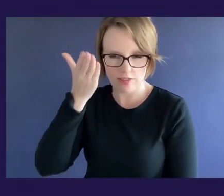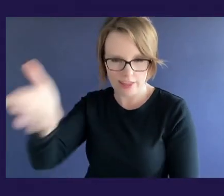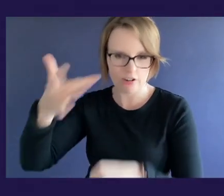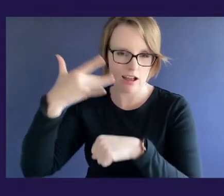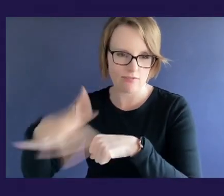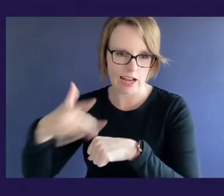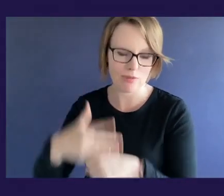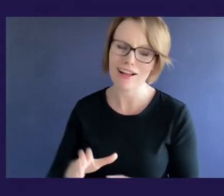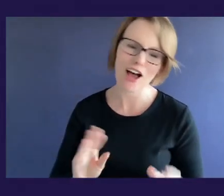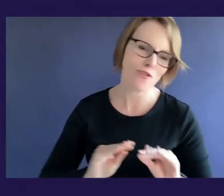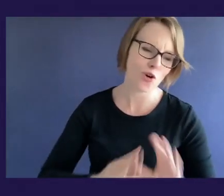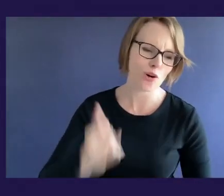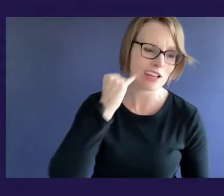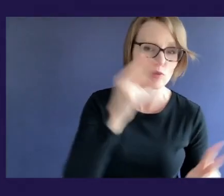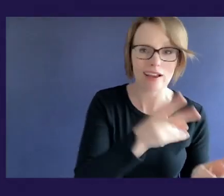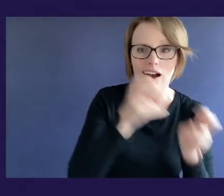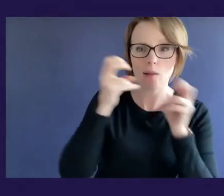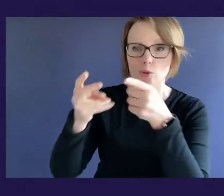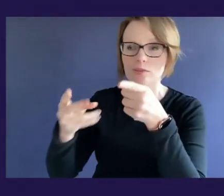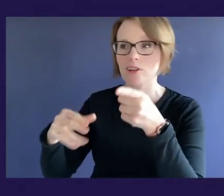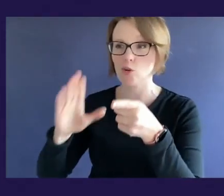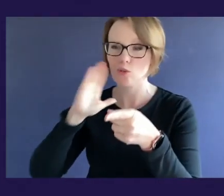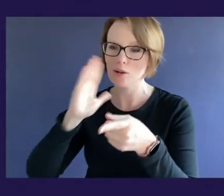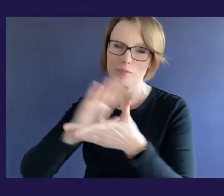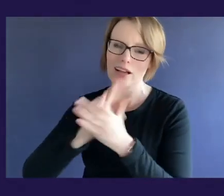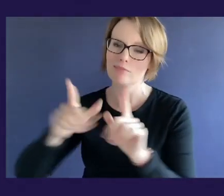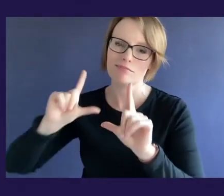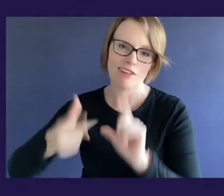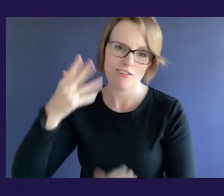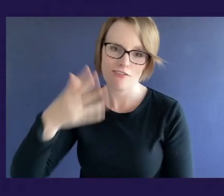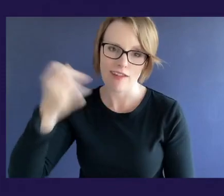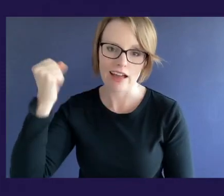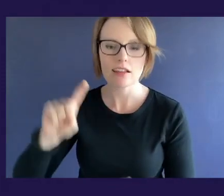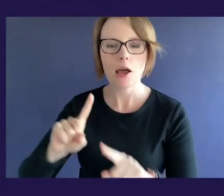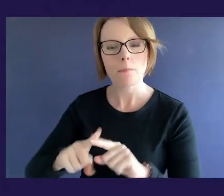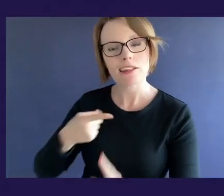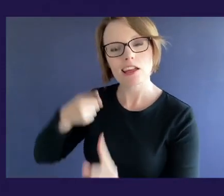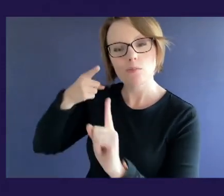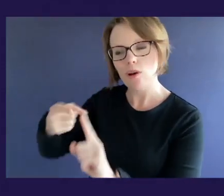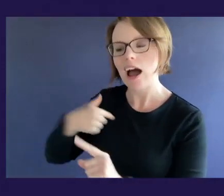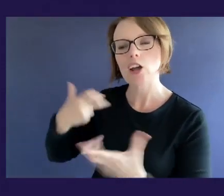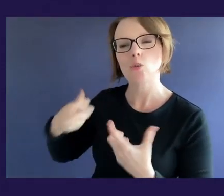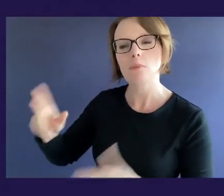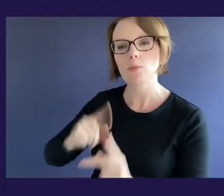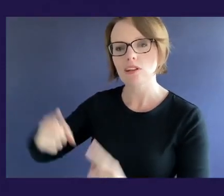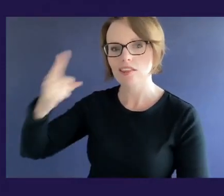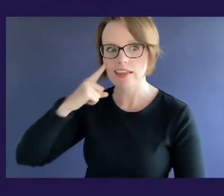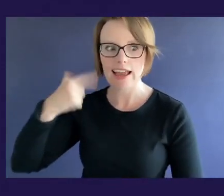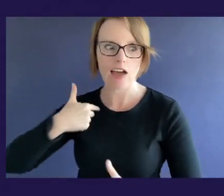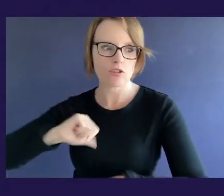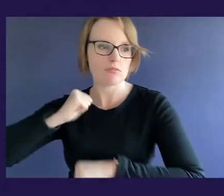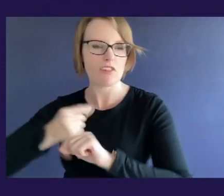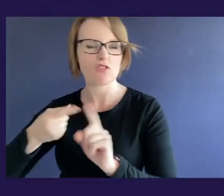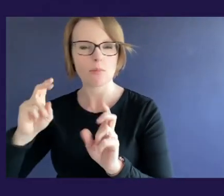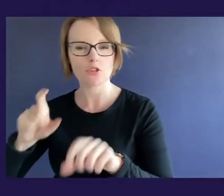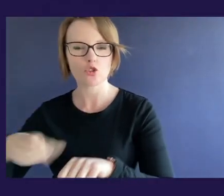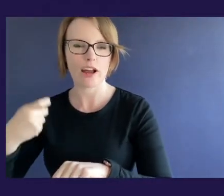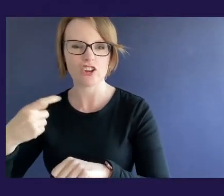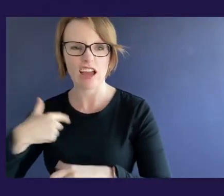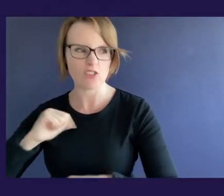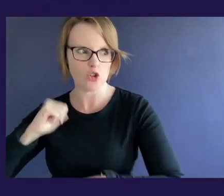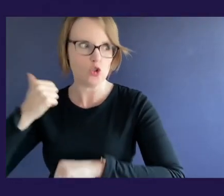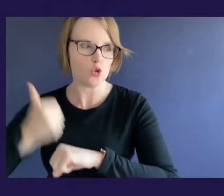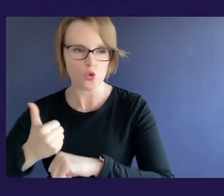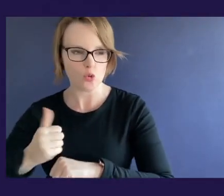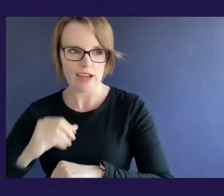people don't have to start from scratch is one of the goals of our project, as well as sort of other tools to help sort of get people